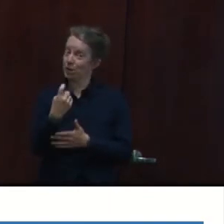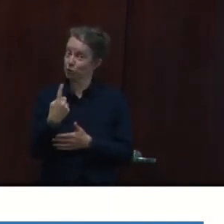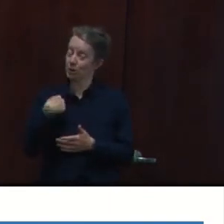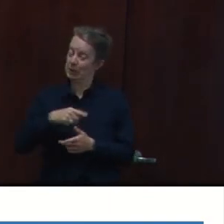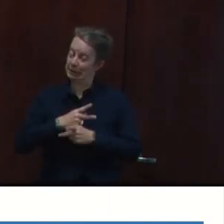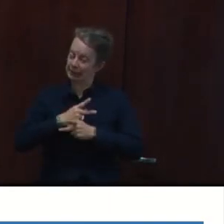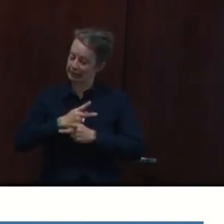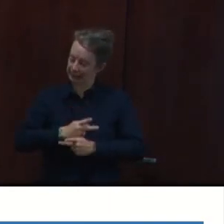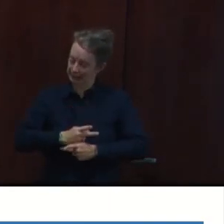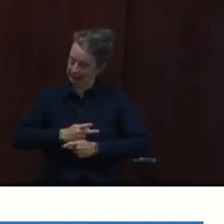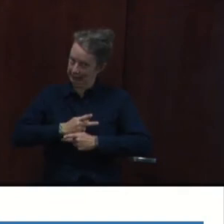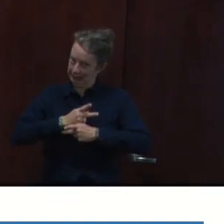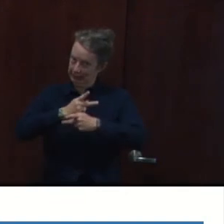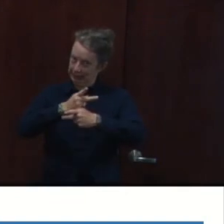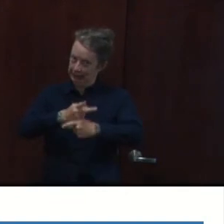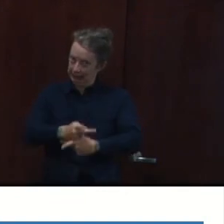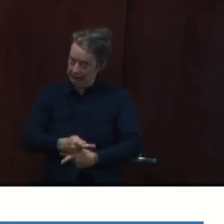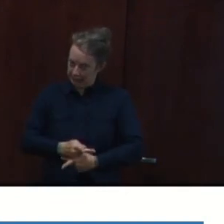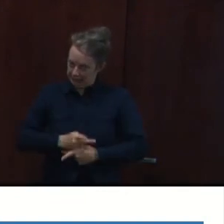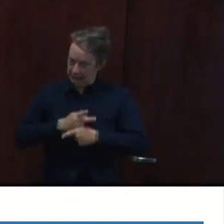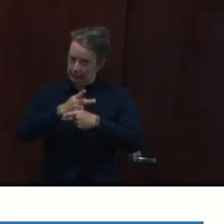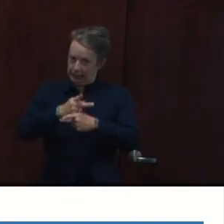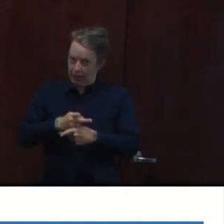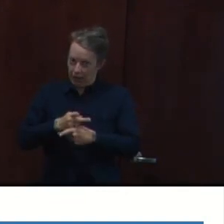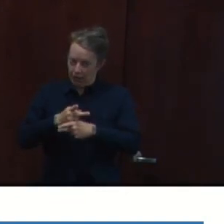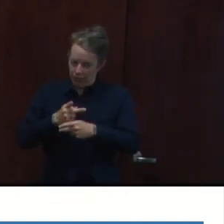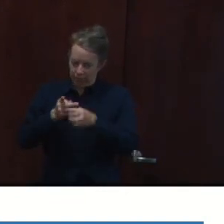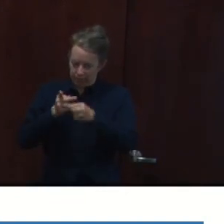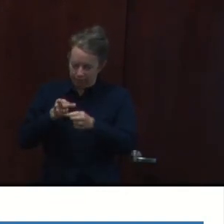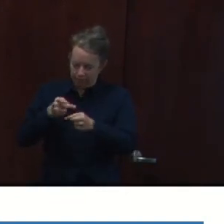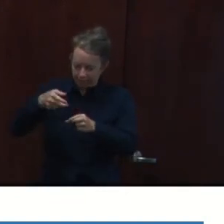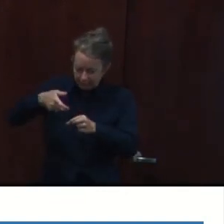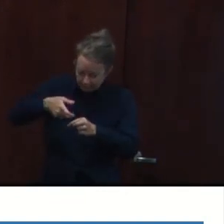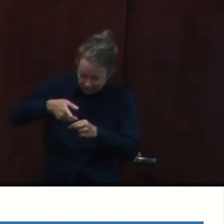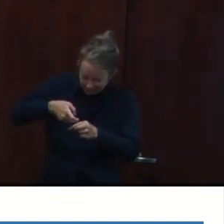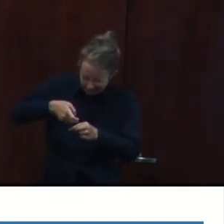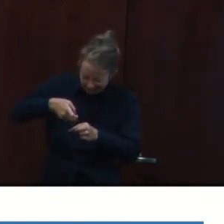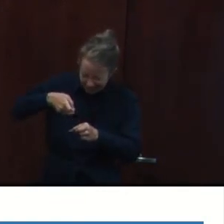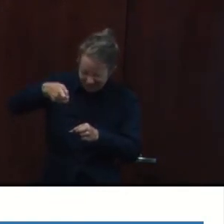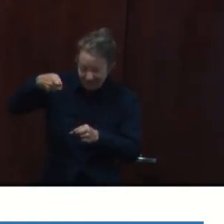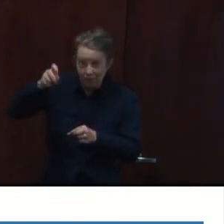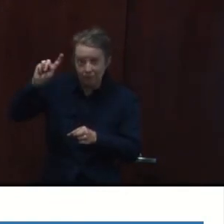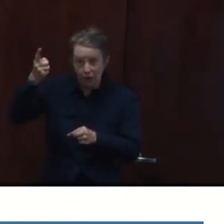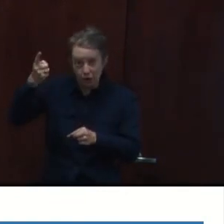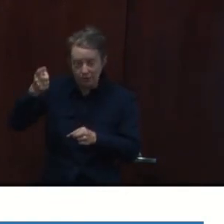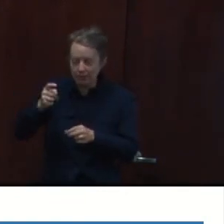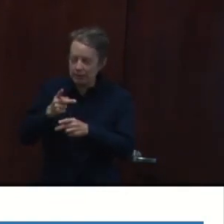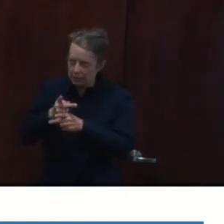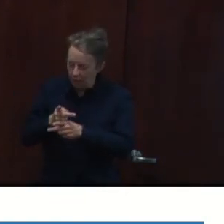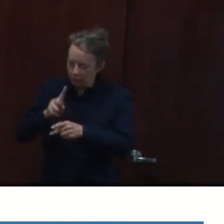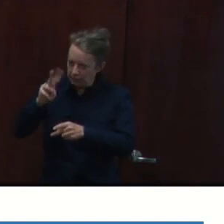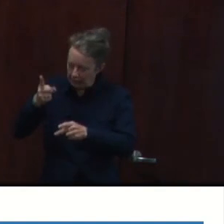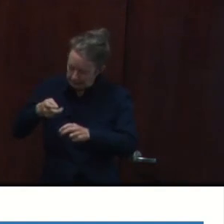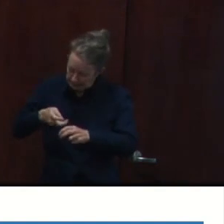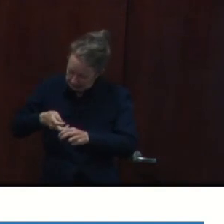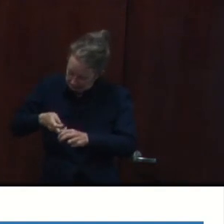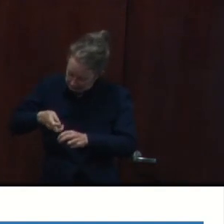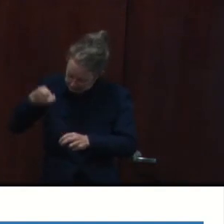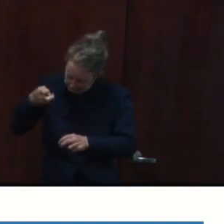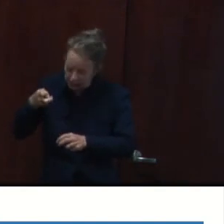sure that we are as careful drawing up the second doses as we were the first, so that we can get those additional doses out of them.